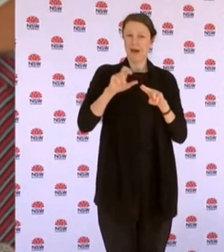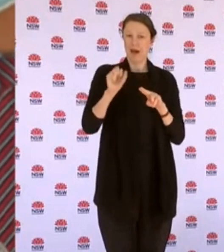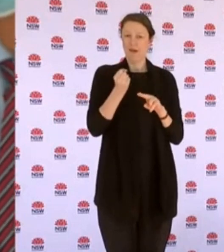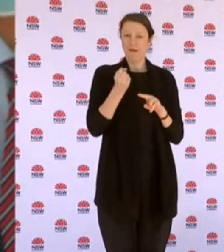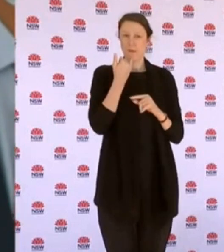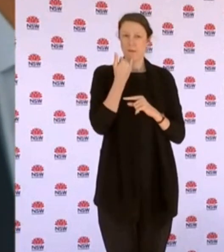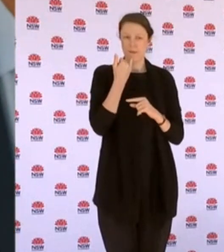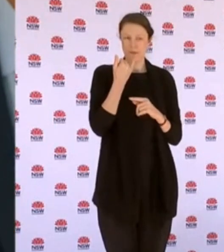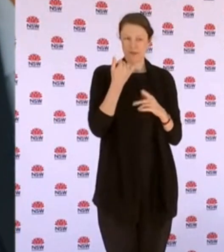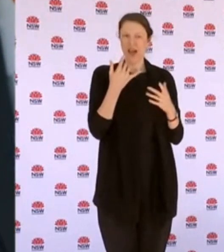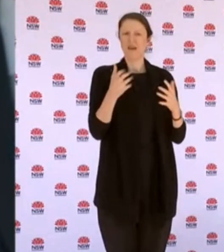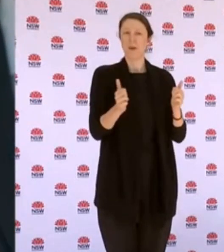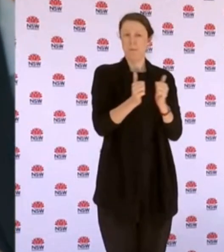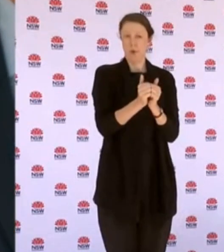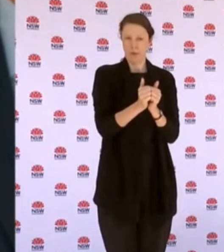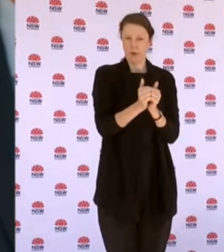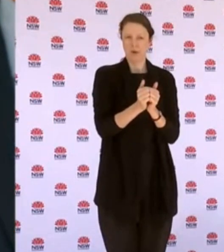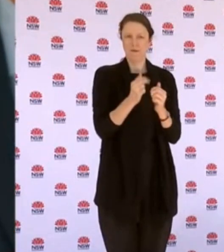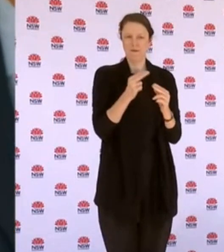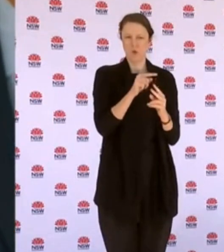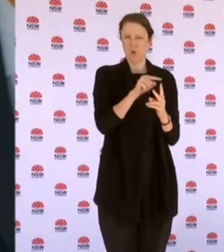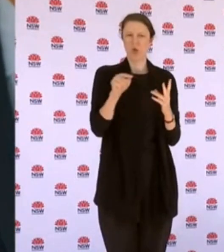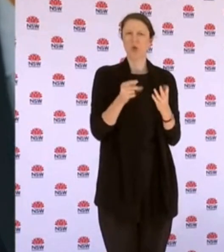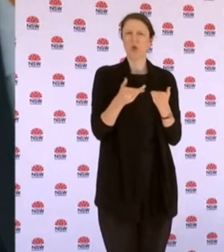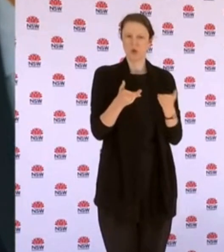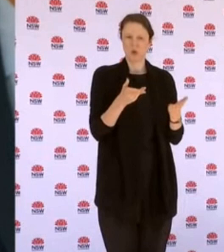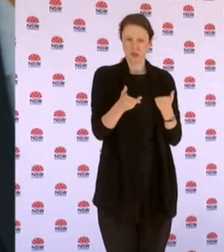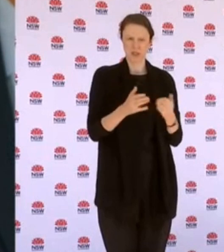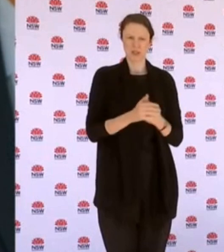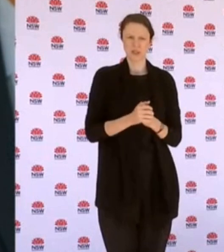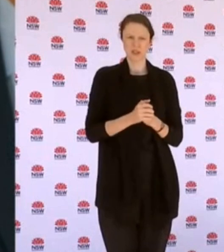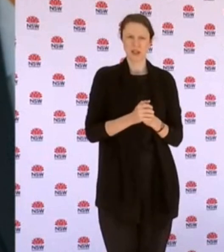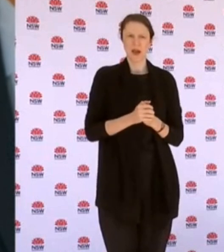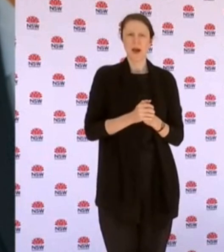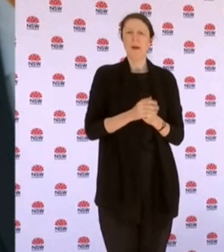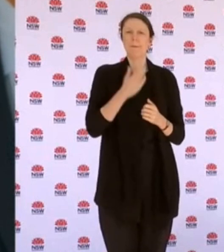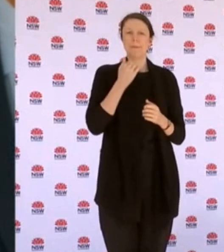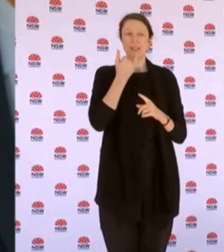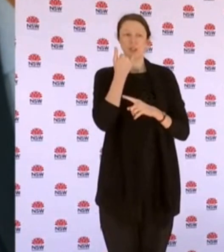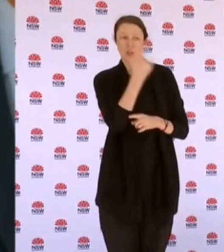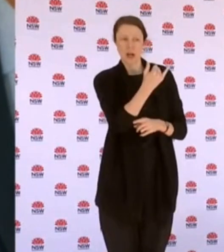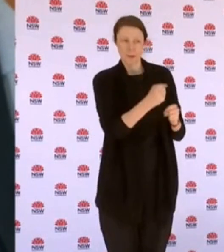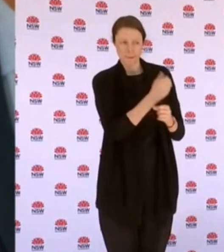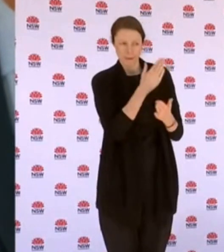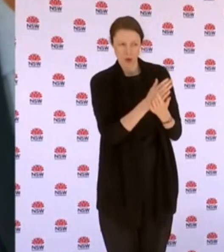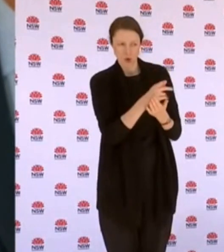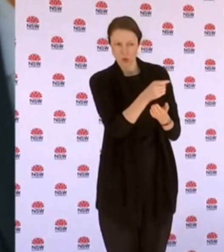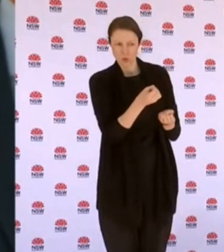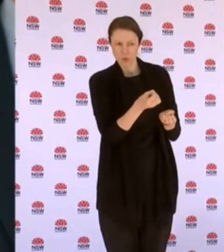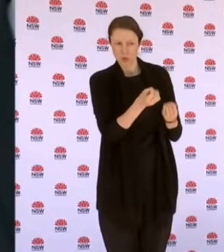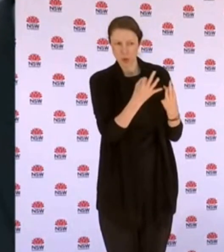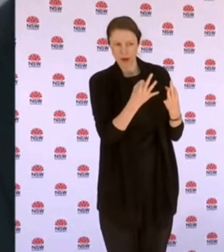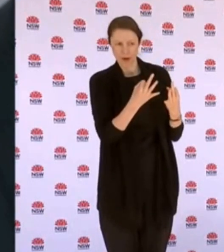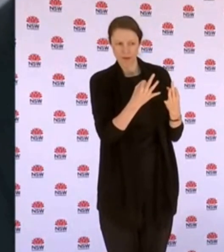essential booking, that for those services that you're rung, check you've got no symptoms and see if the consultation can happen on